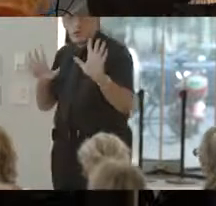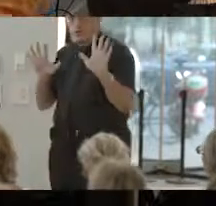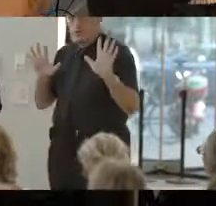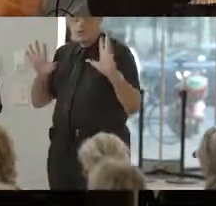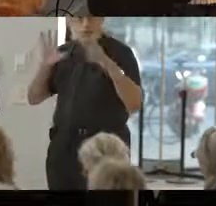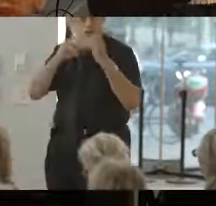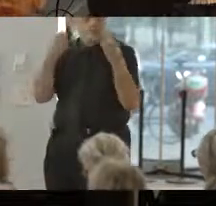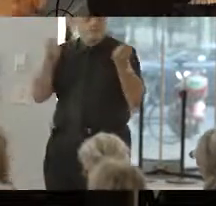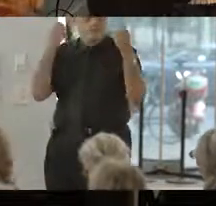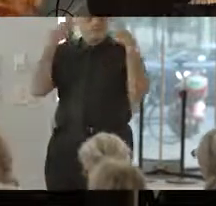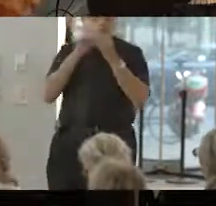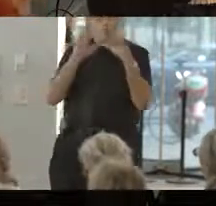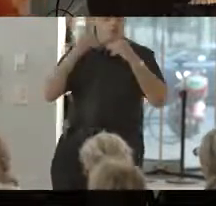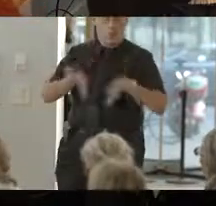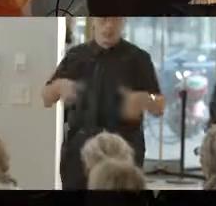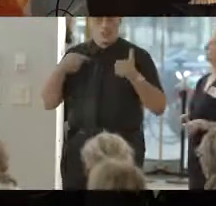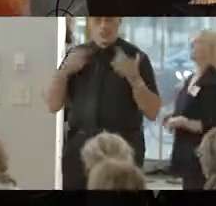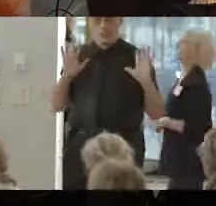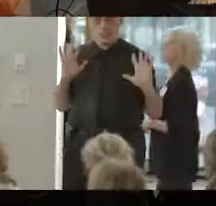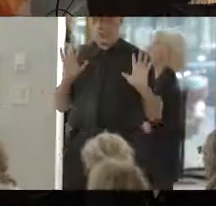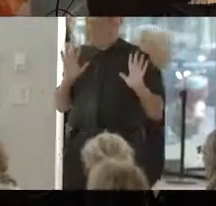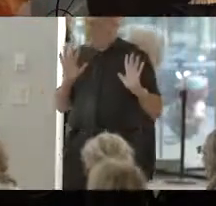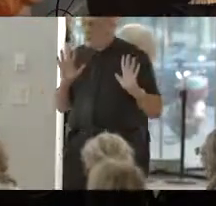Thank you. Let me see what I can do.